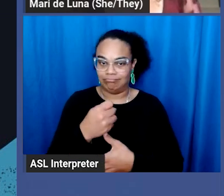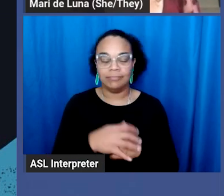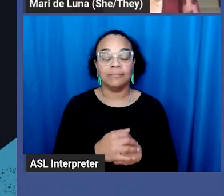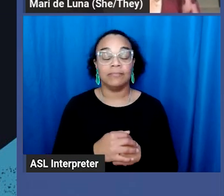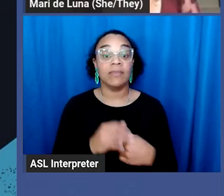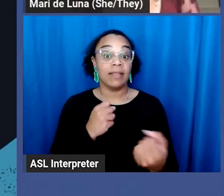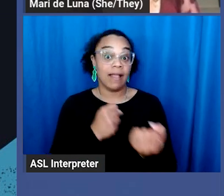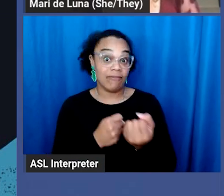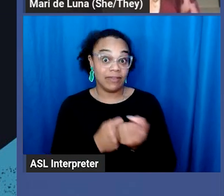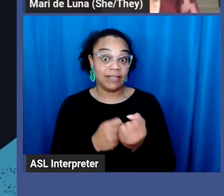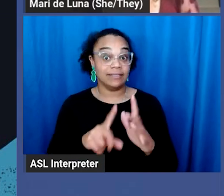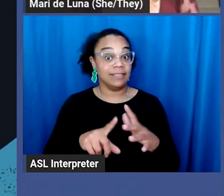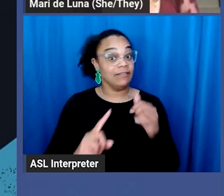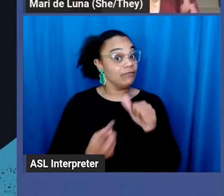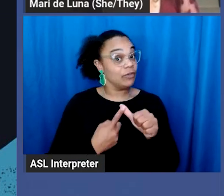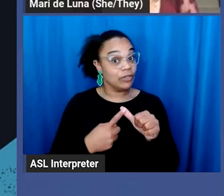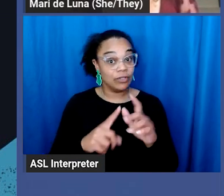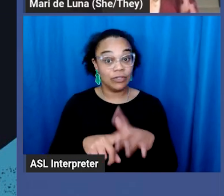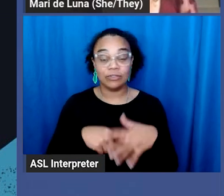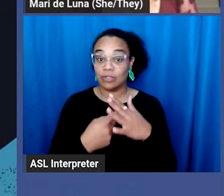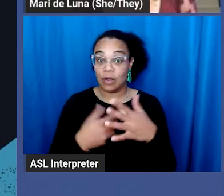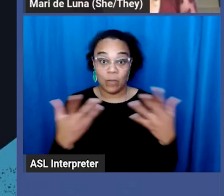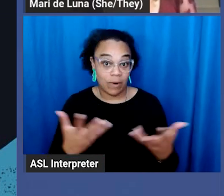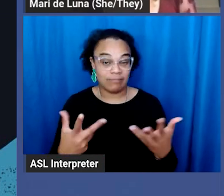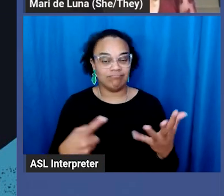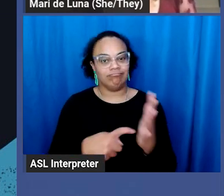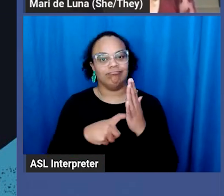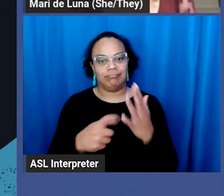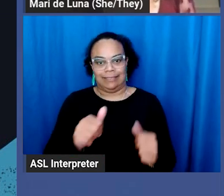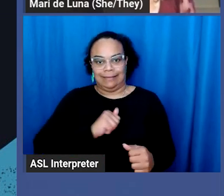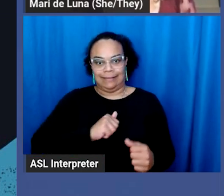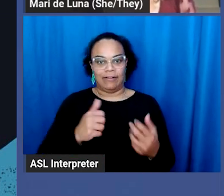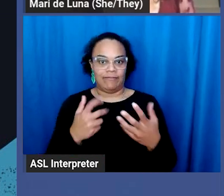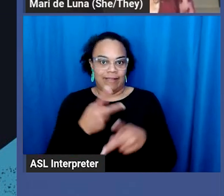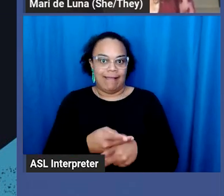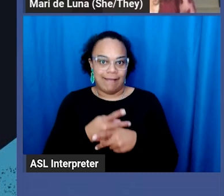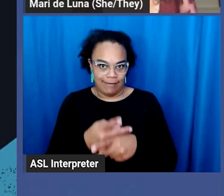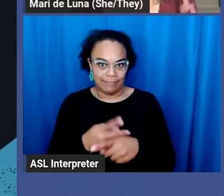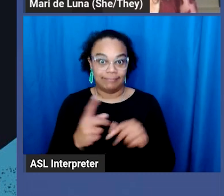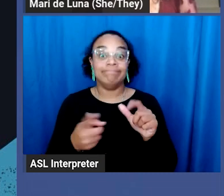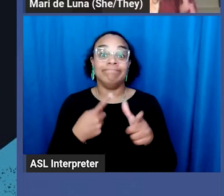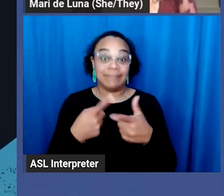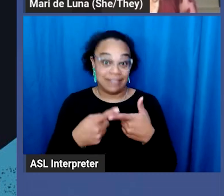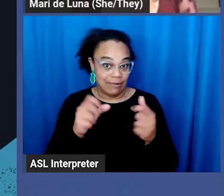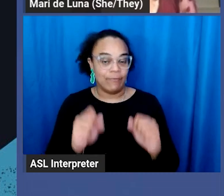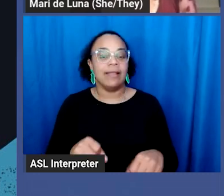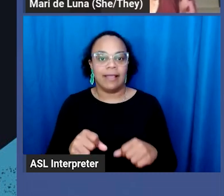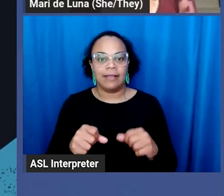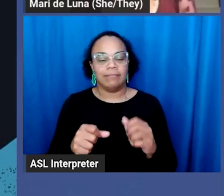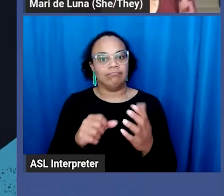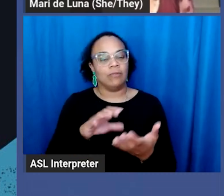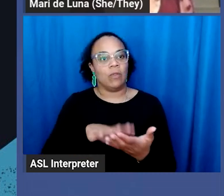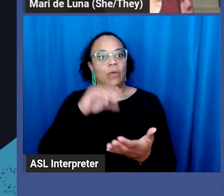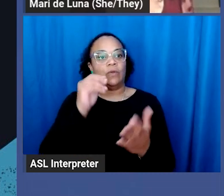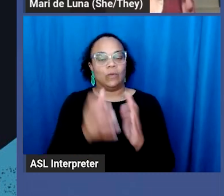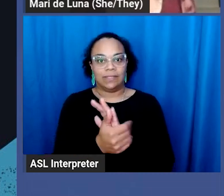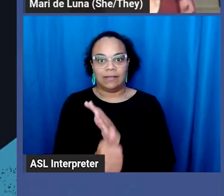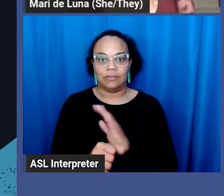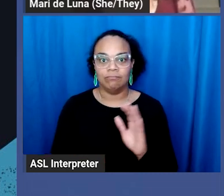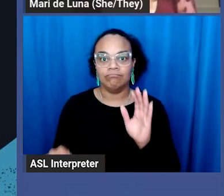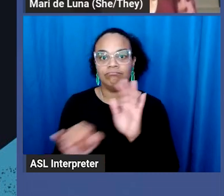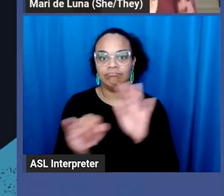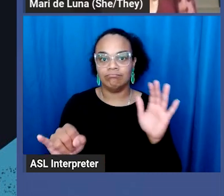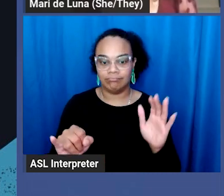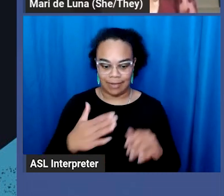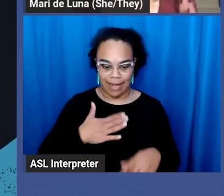advocacy starts with self-care, then we can develop a skill to identify our needs